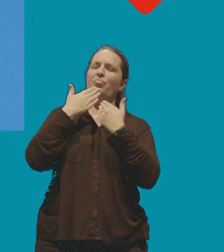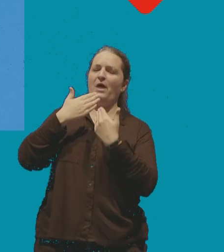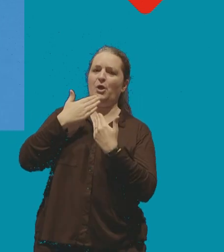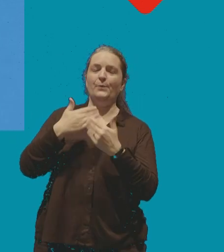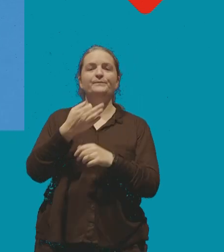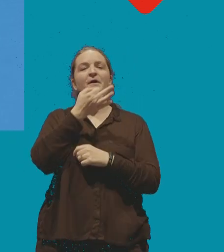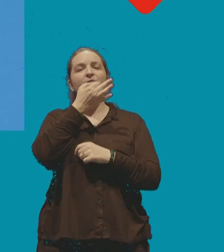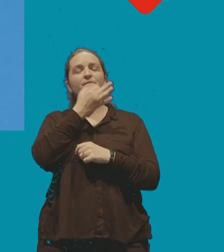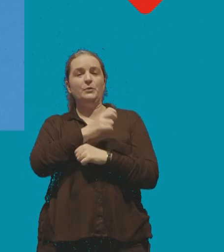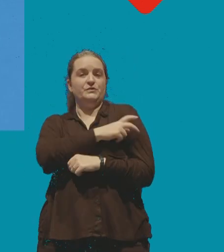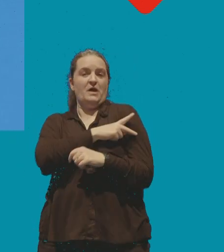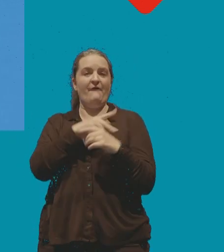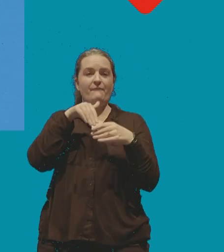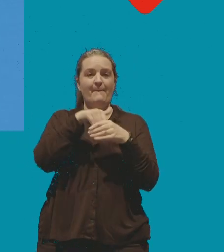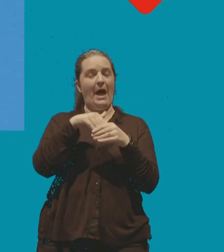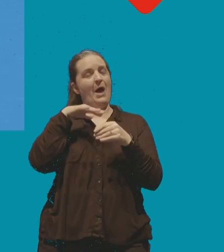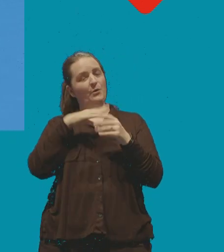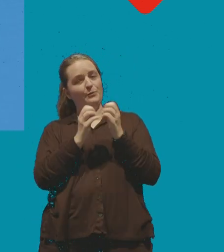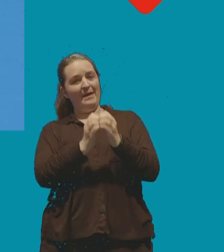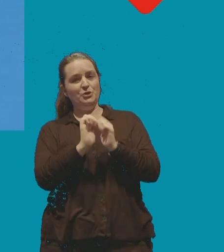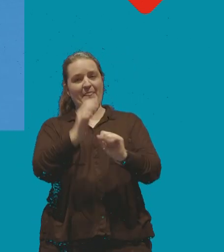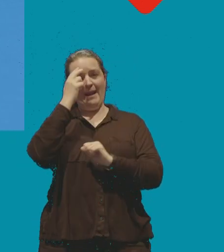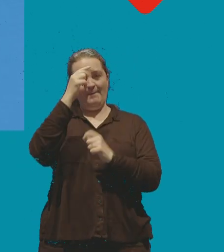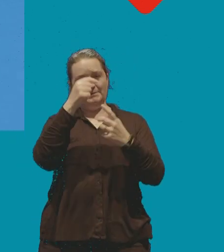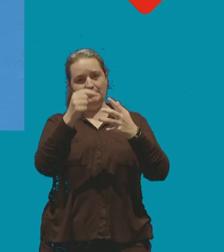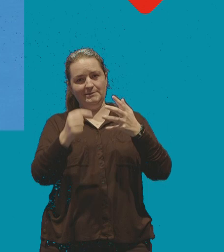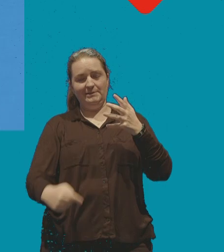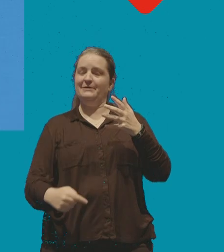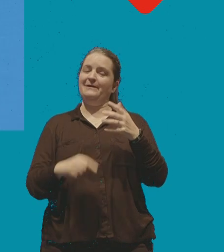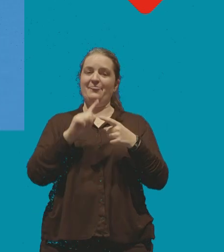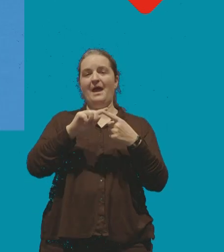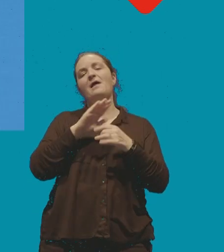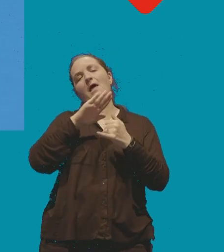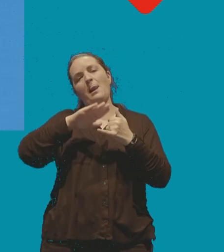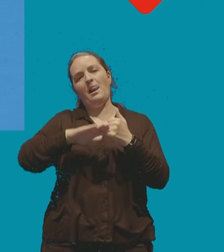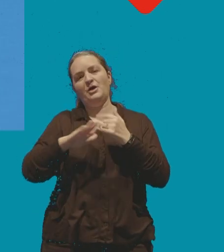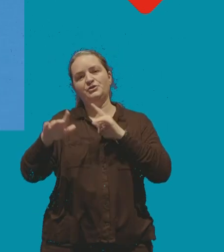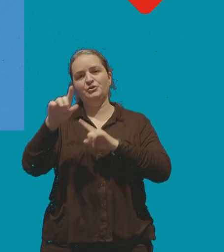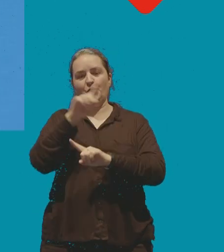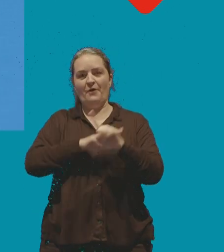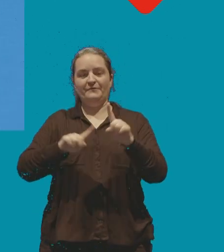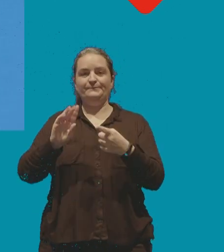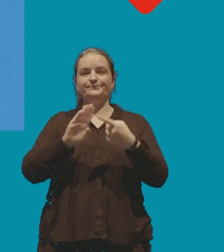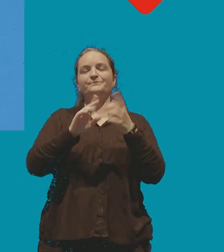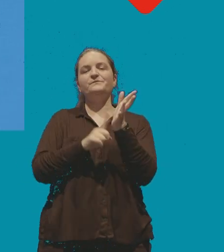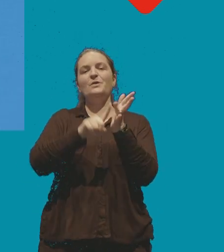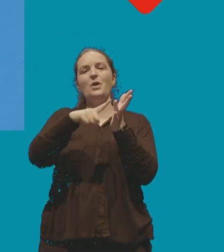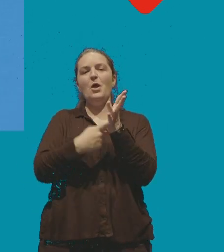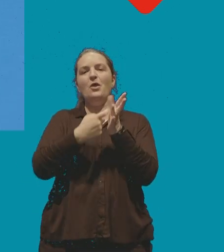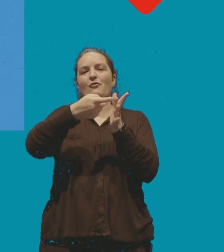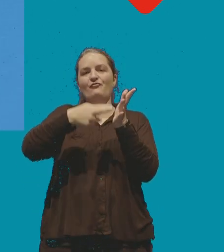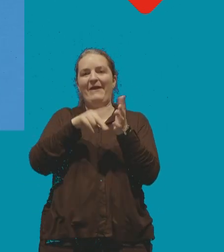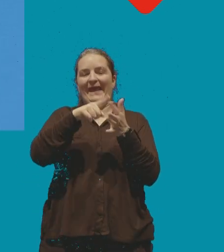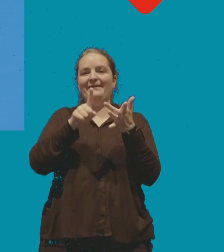There are a few staff members in particular that I want to mention, though, for whom this will be their last conference. conference. Firstly, Lorraine, Liz